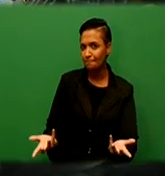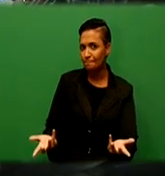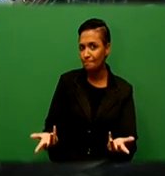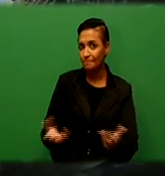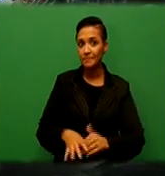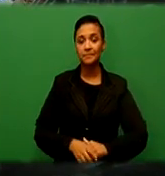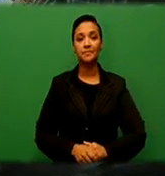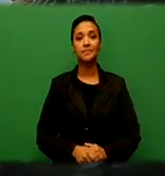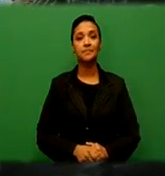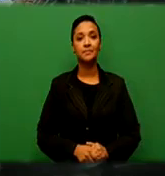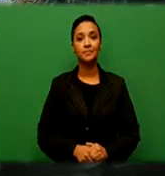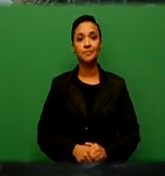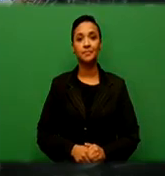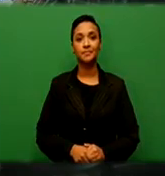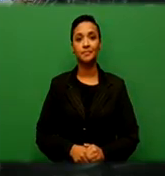Miriam?